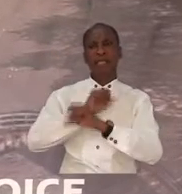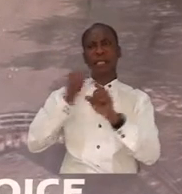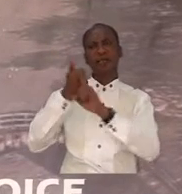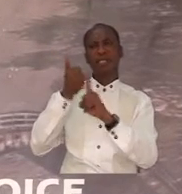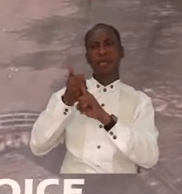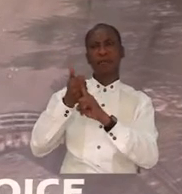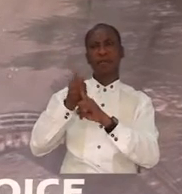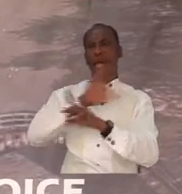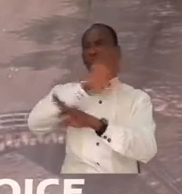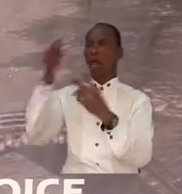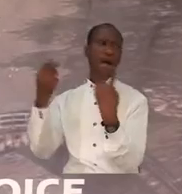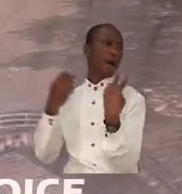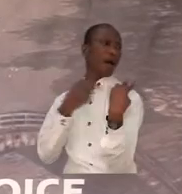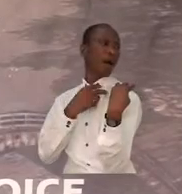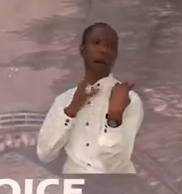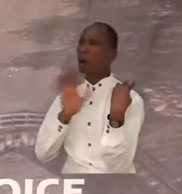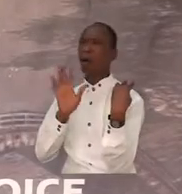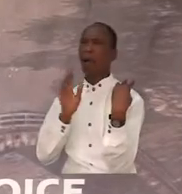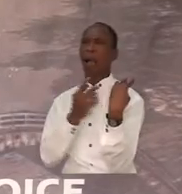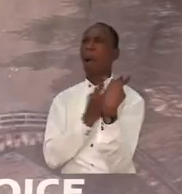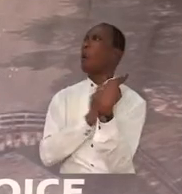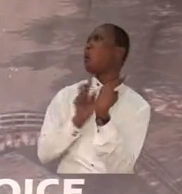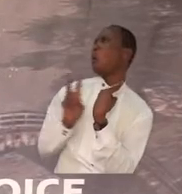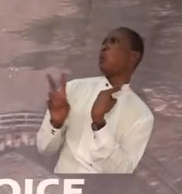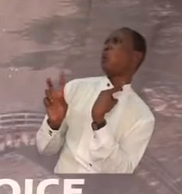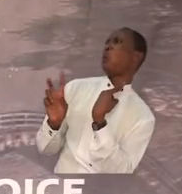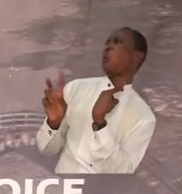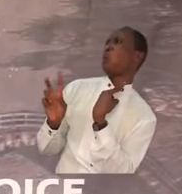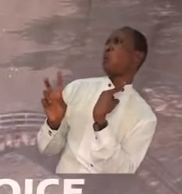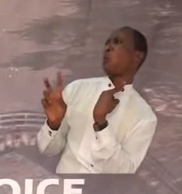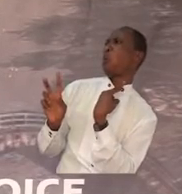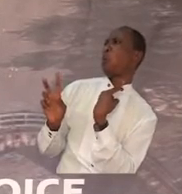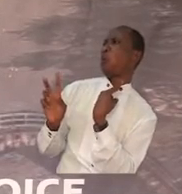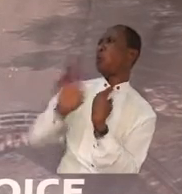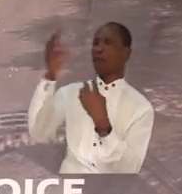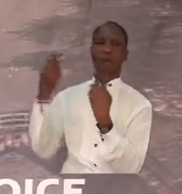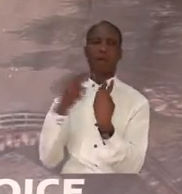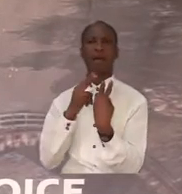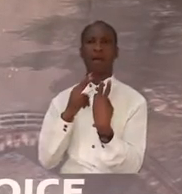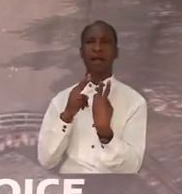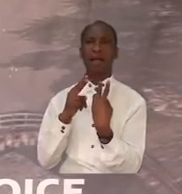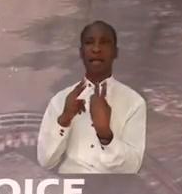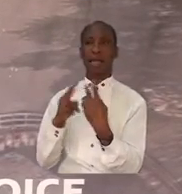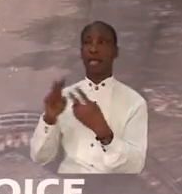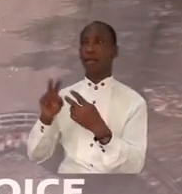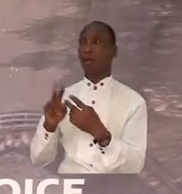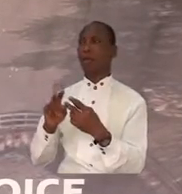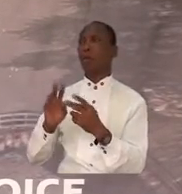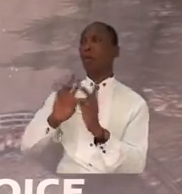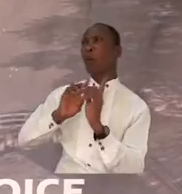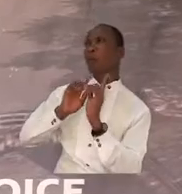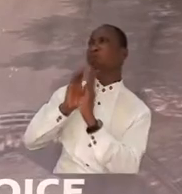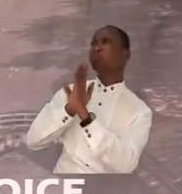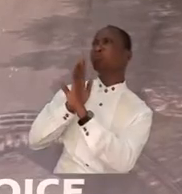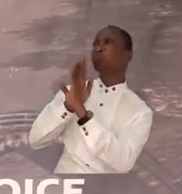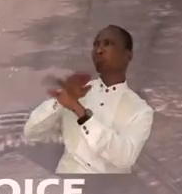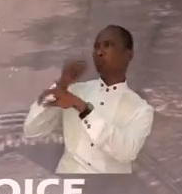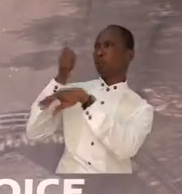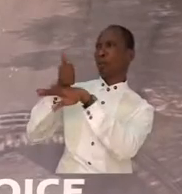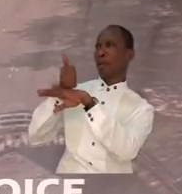plain. Escape to the mountains, lest you be destroyed. Escape to the